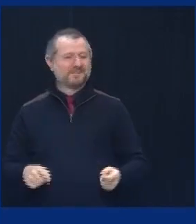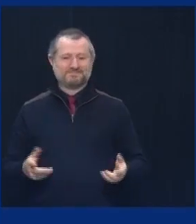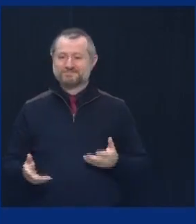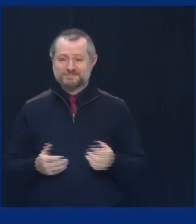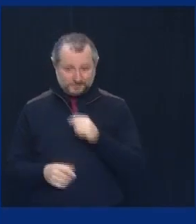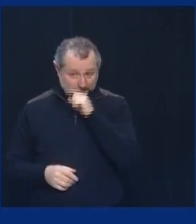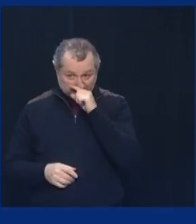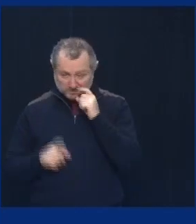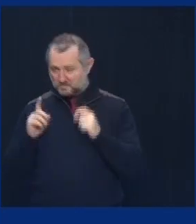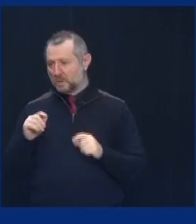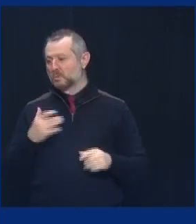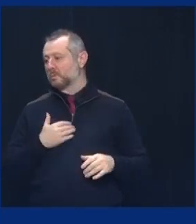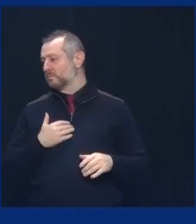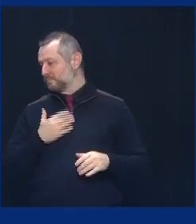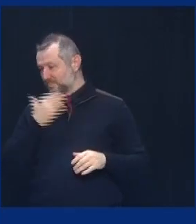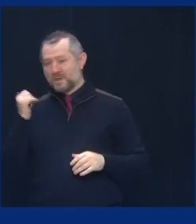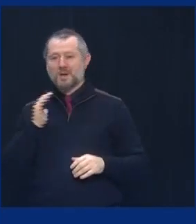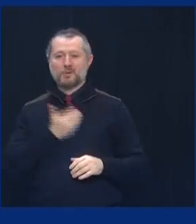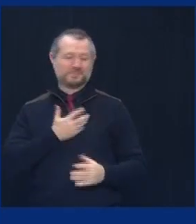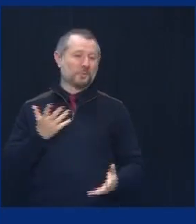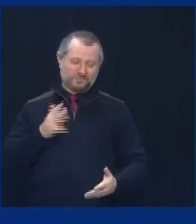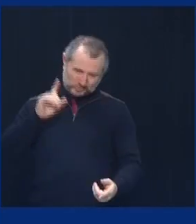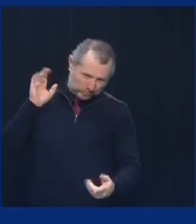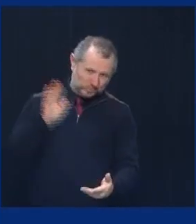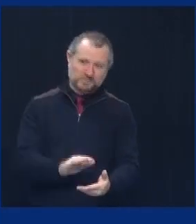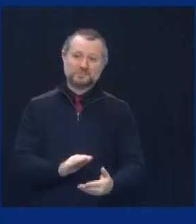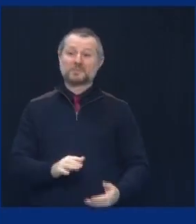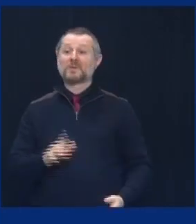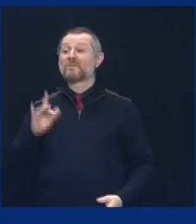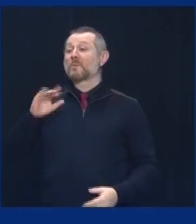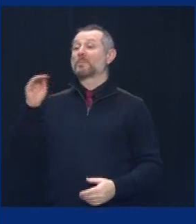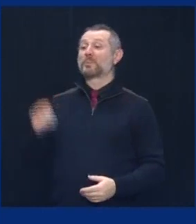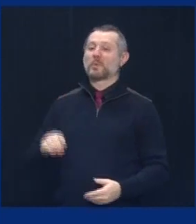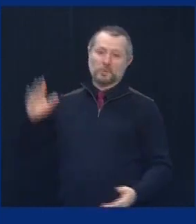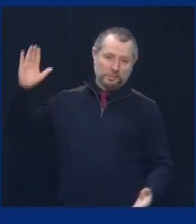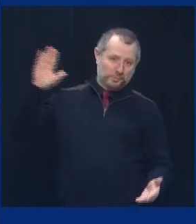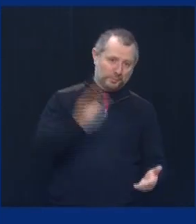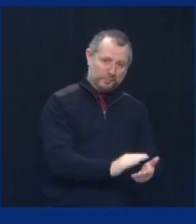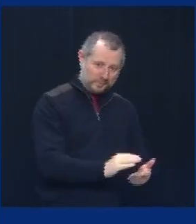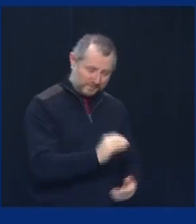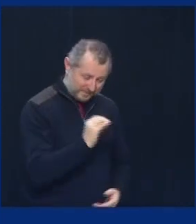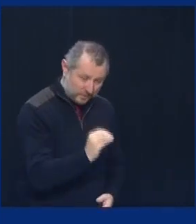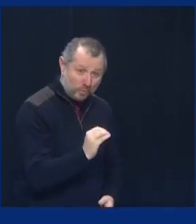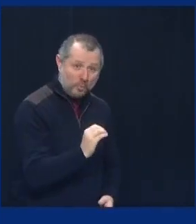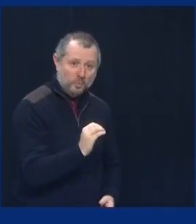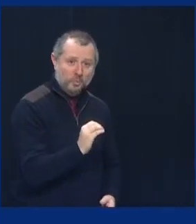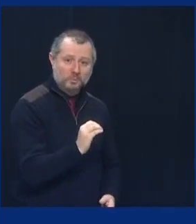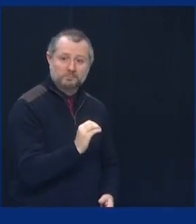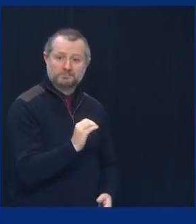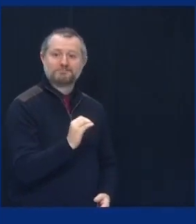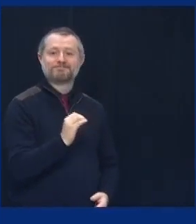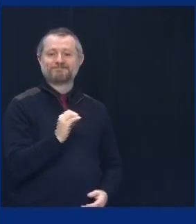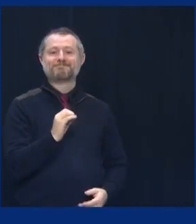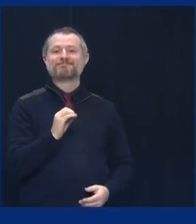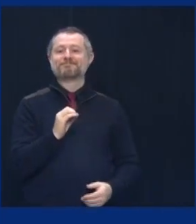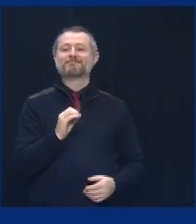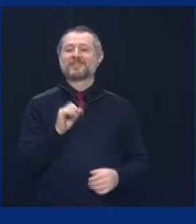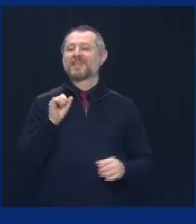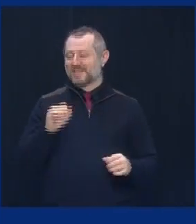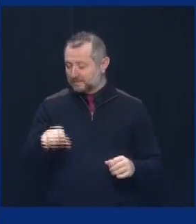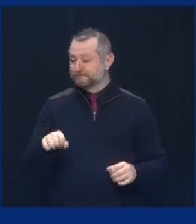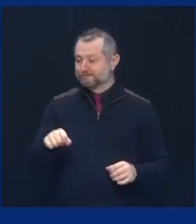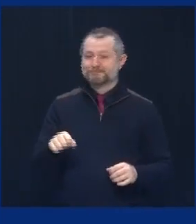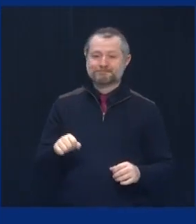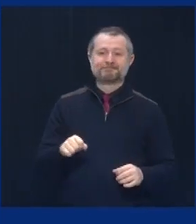can. And the 25 back to zero, yes, it's a reduction of